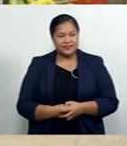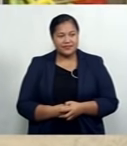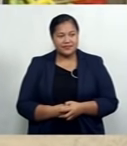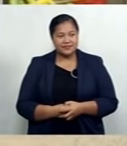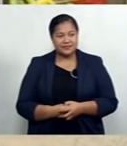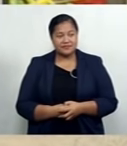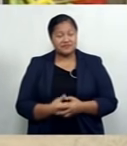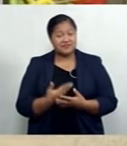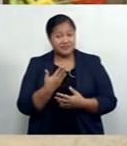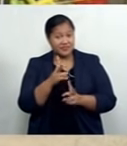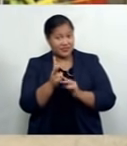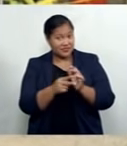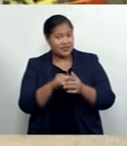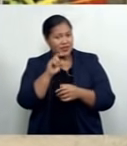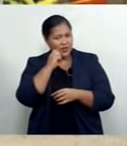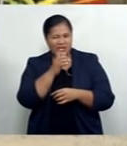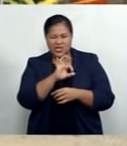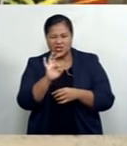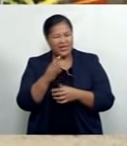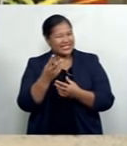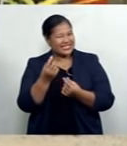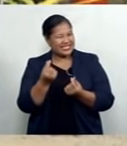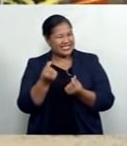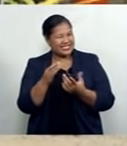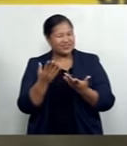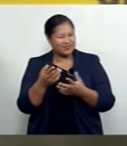The villagers will not be easily swayed to